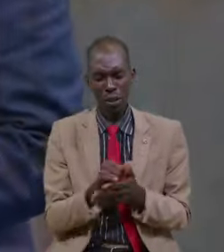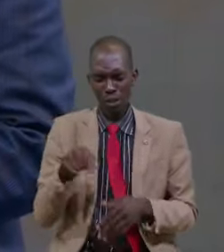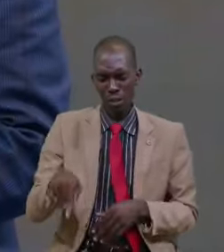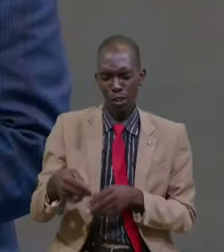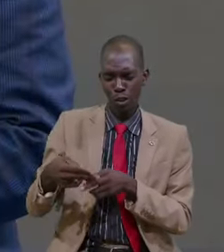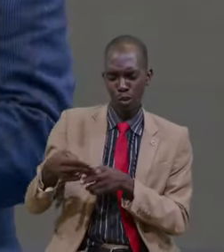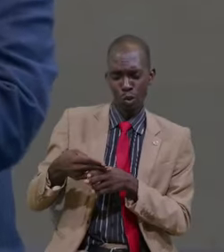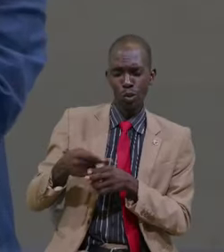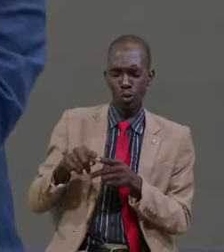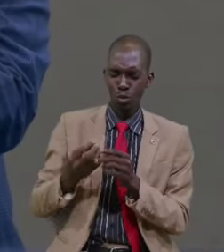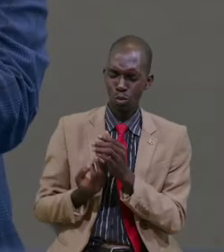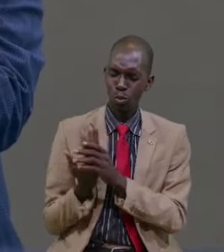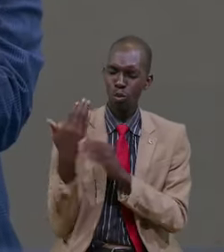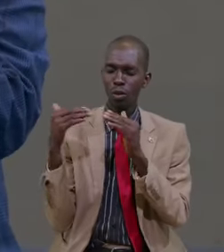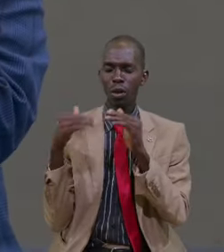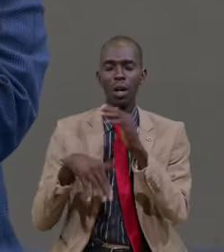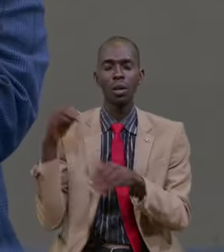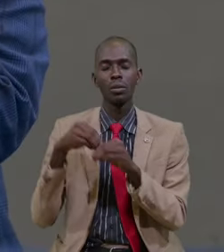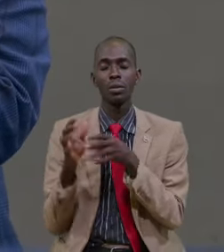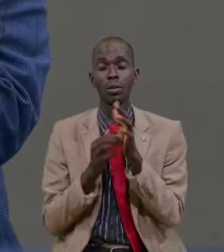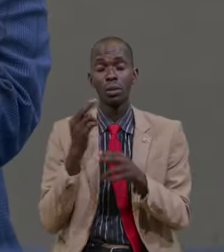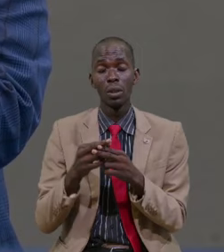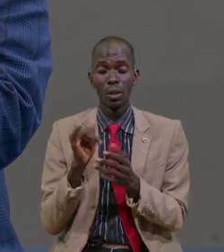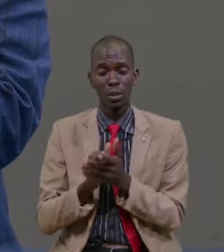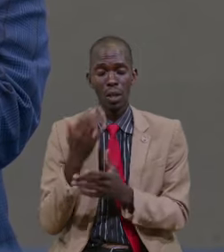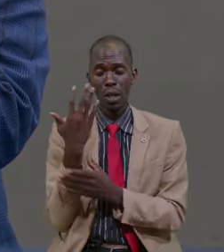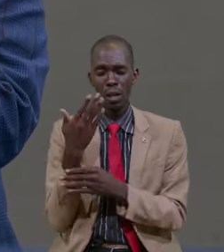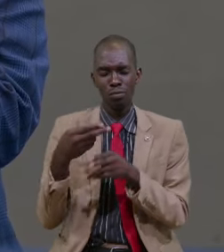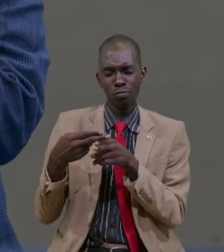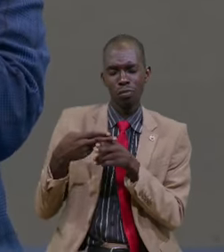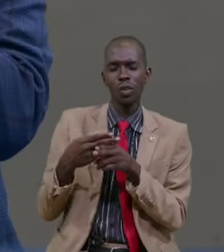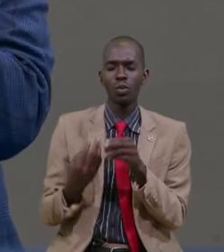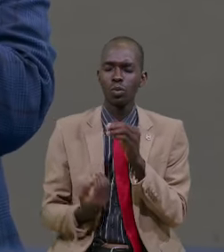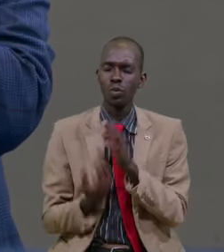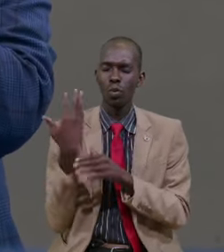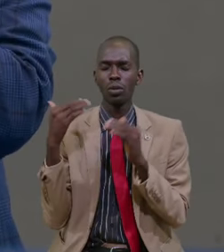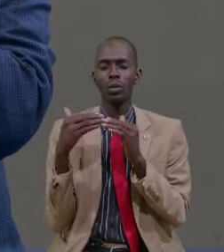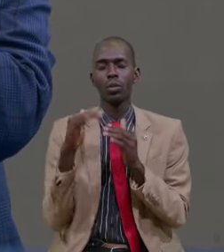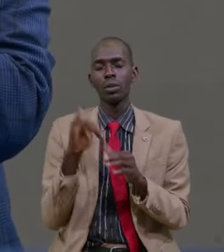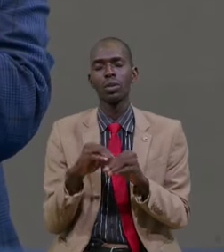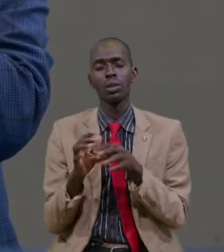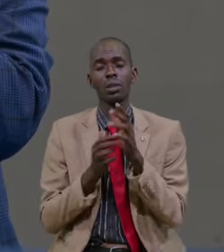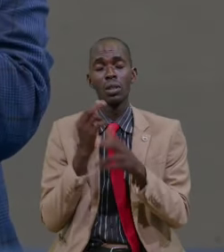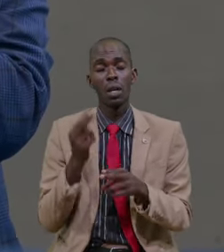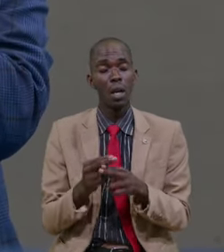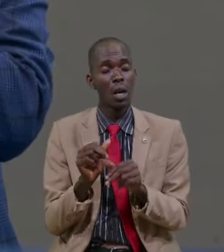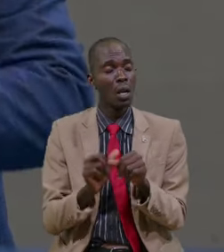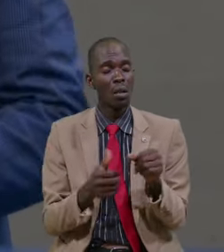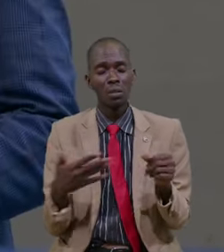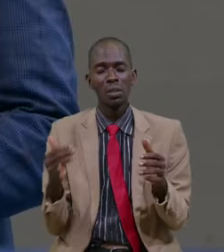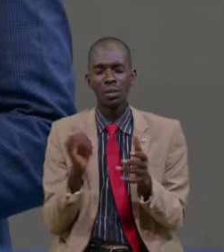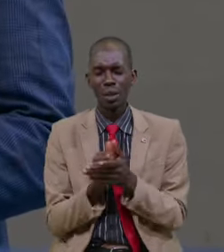grow out, that short hand to grow out, and everything that torments your